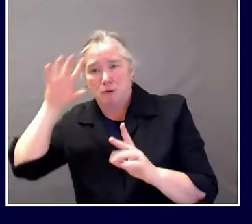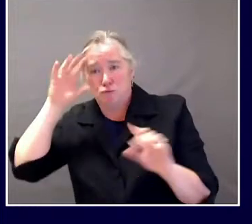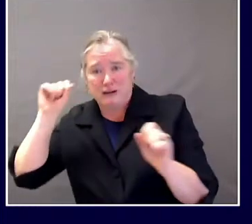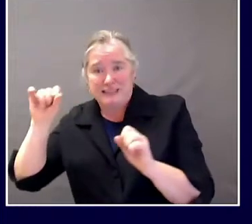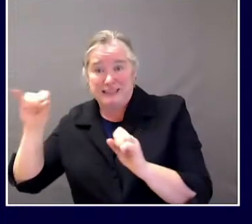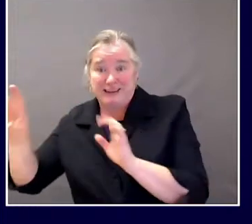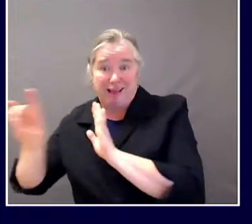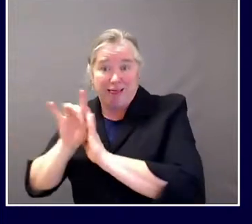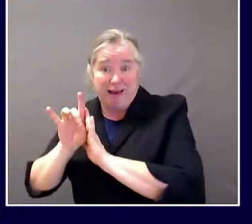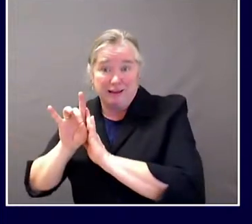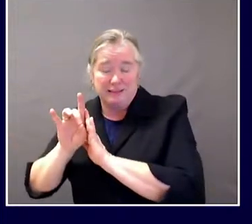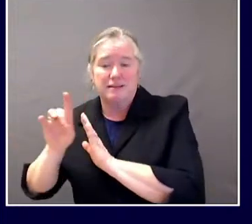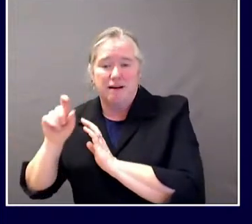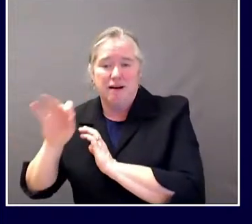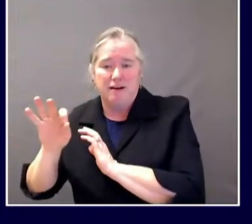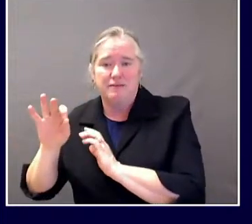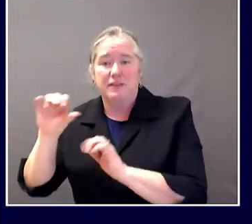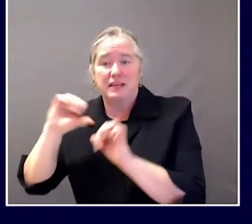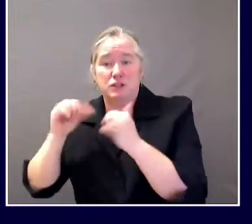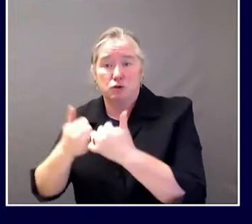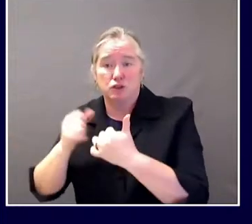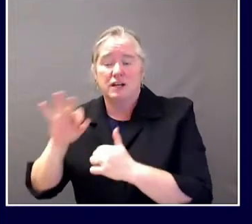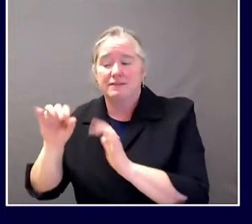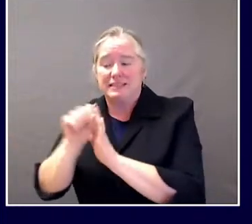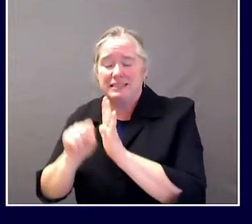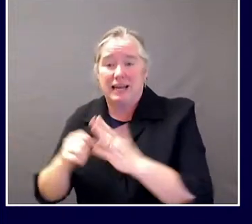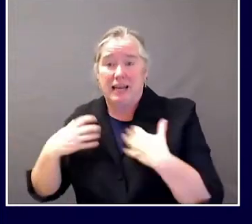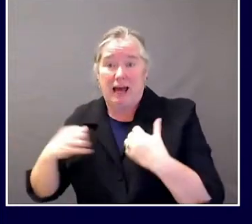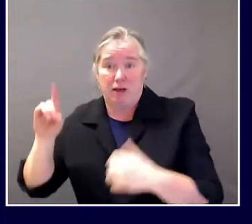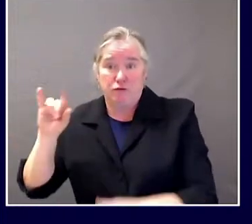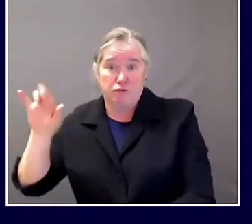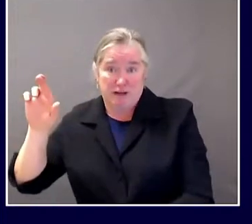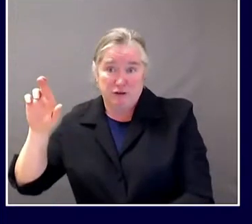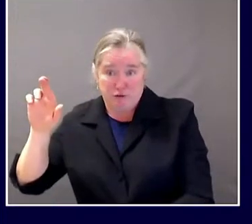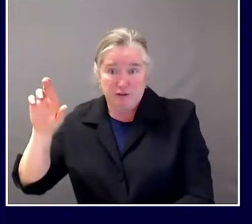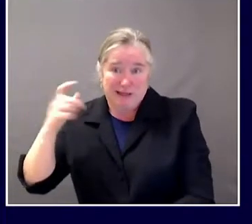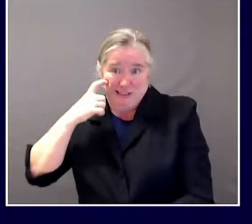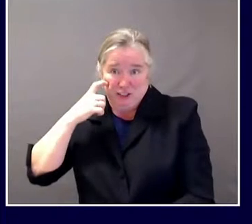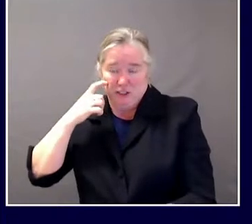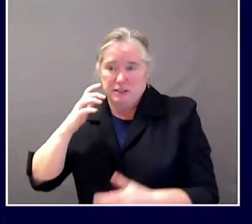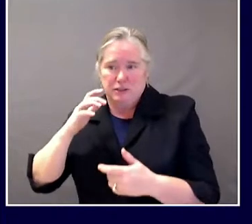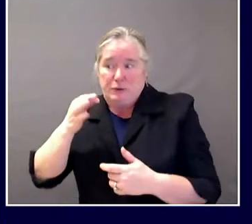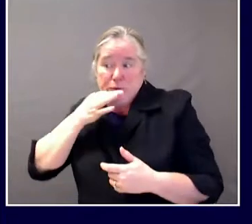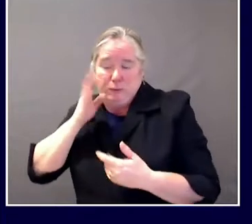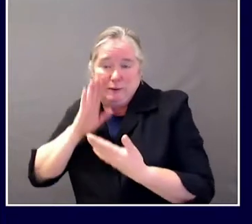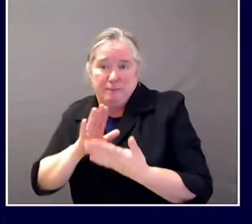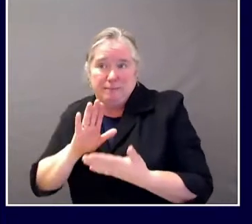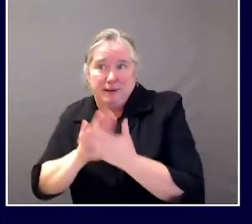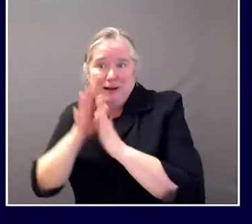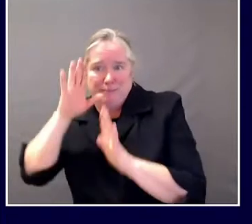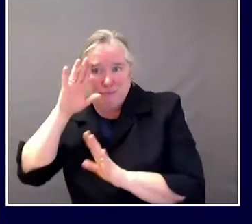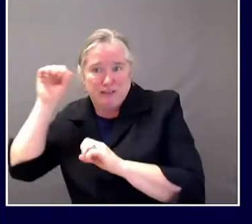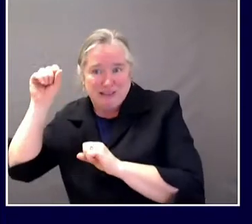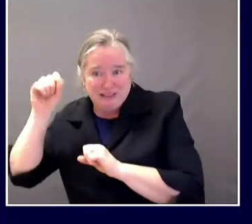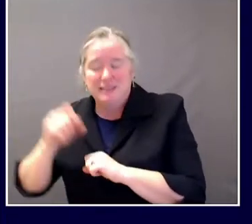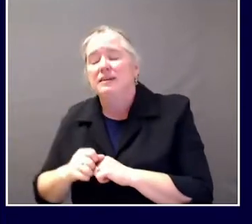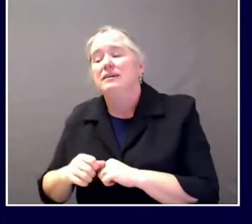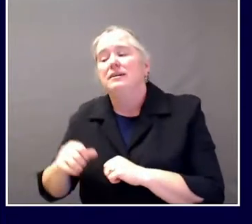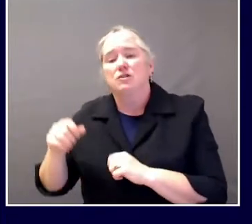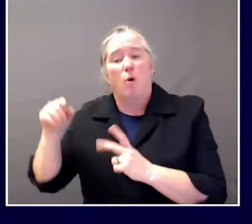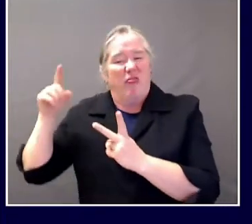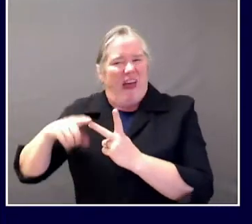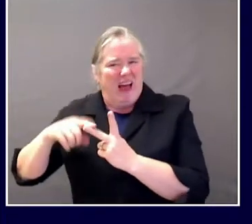Association of State Health Directors. And so in that capacity, I've been privileged to have discussions of that sort. We've